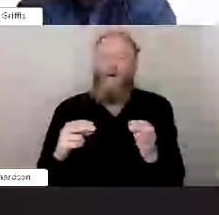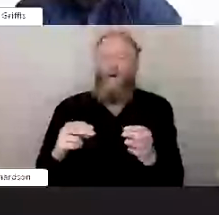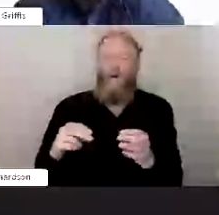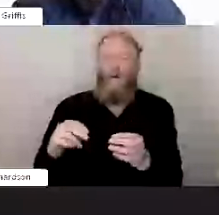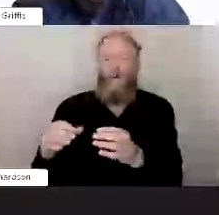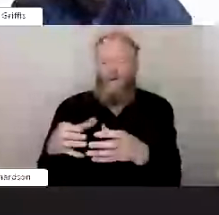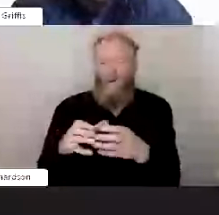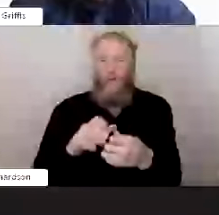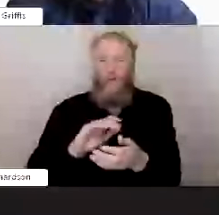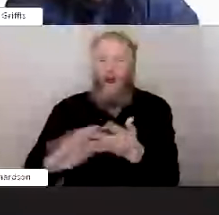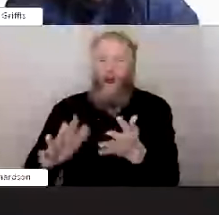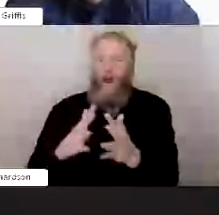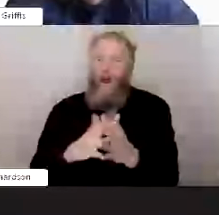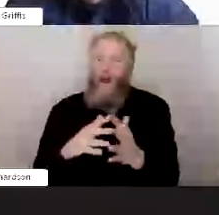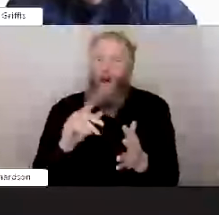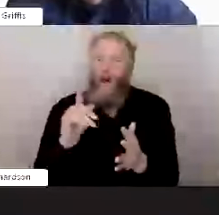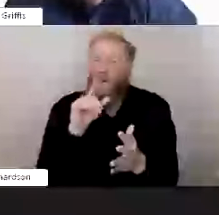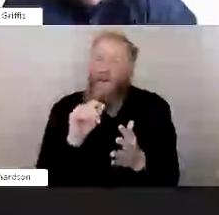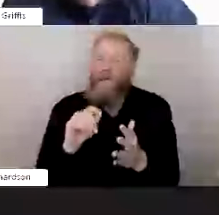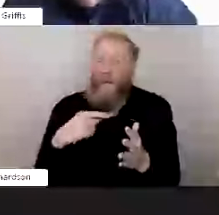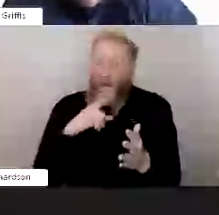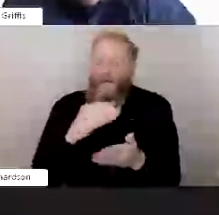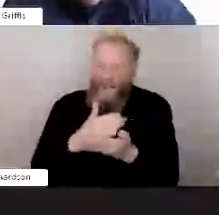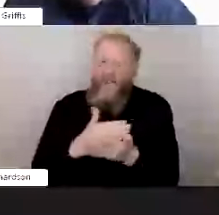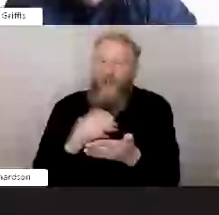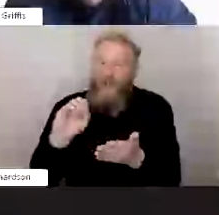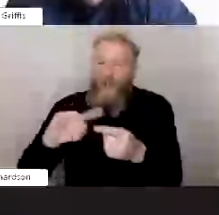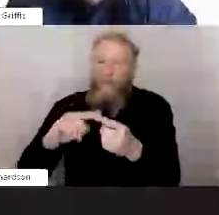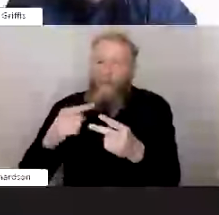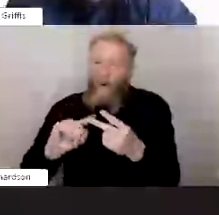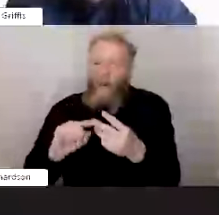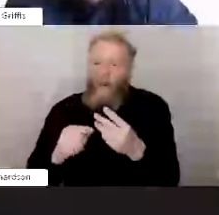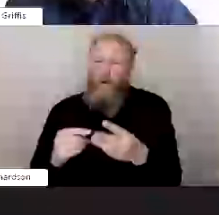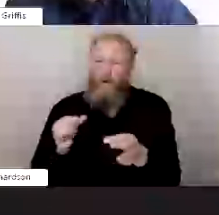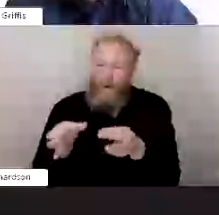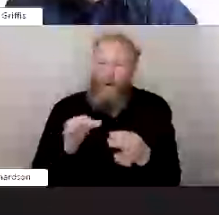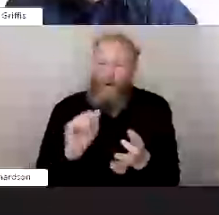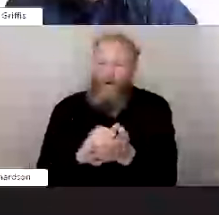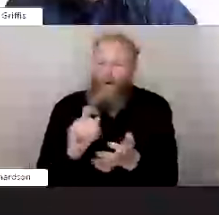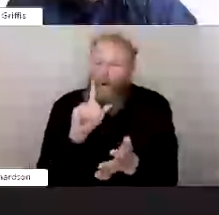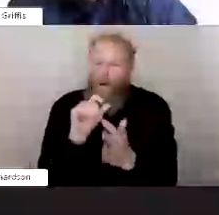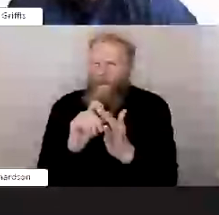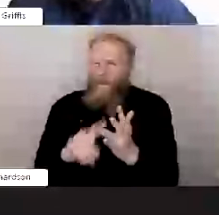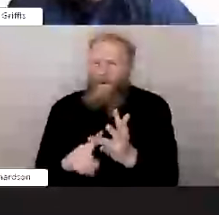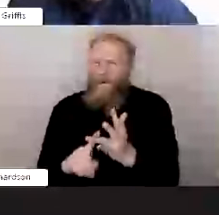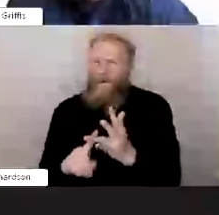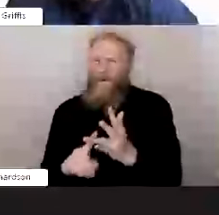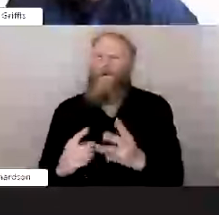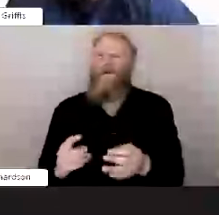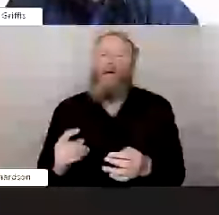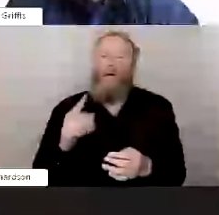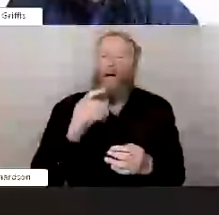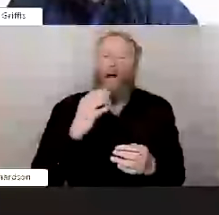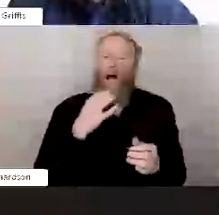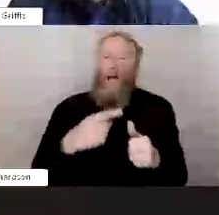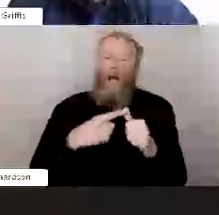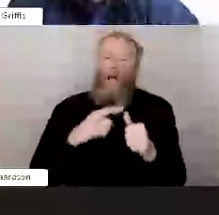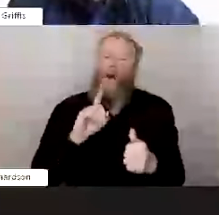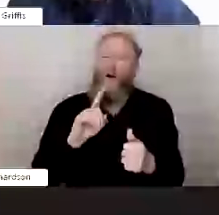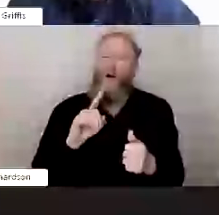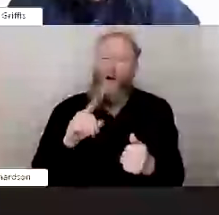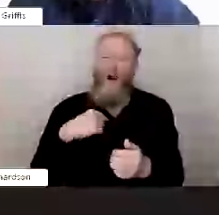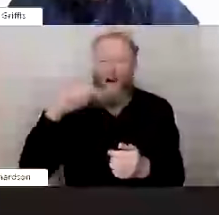do? Yeah, so I mean, if I understand that right, you're talking about sort of at a local level. So Yeah. yeah, a